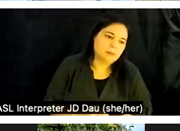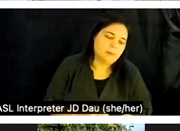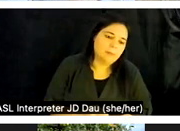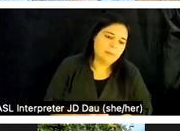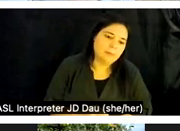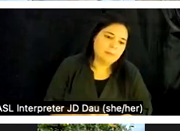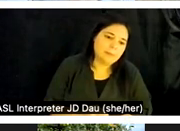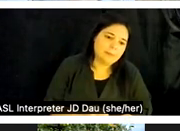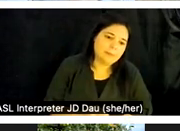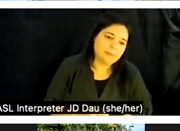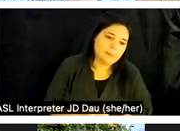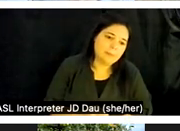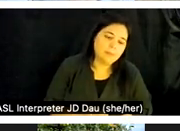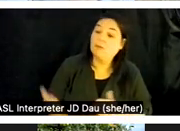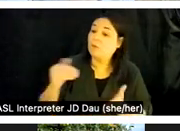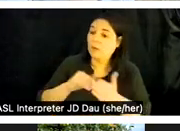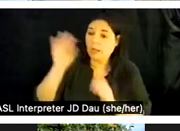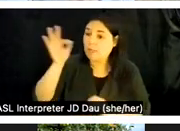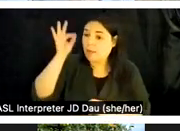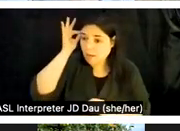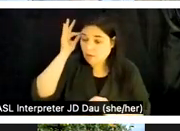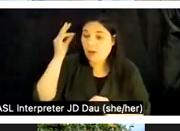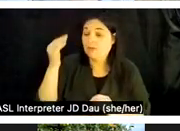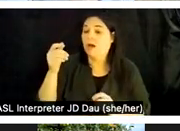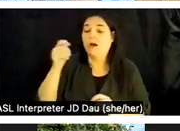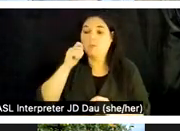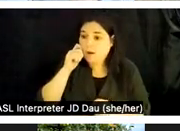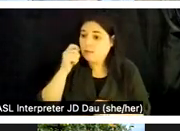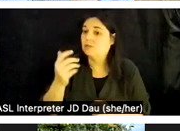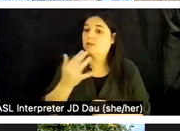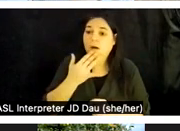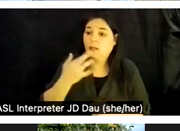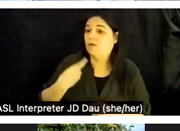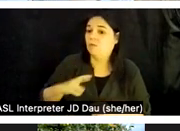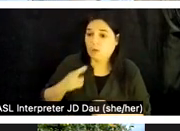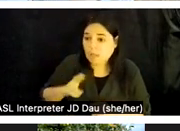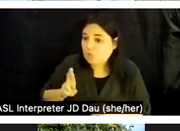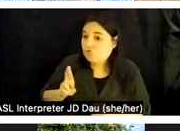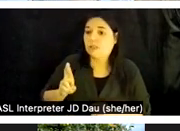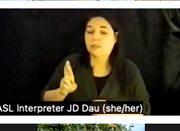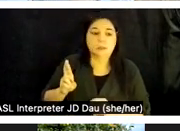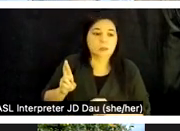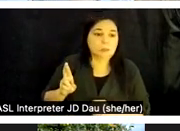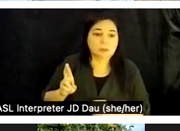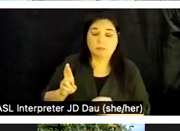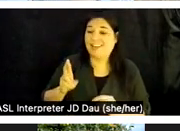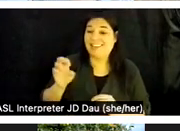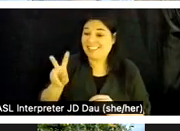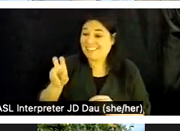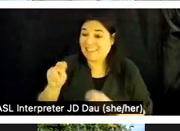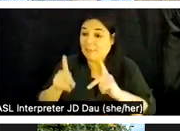again, the federal ones are race, color, religion, including folks who don't have a religion,